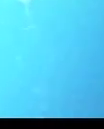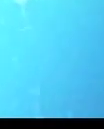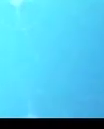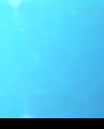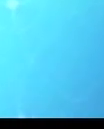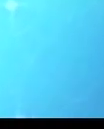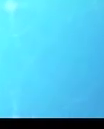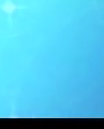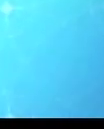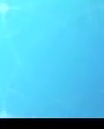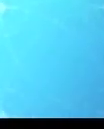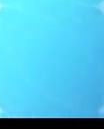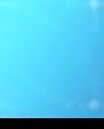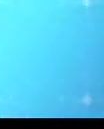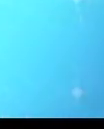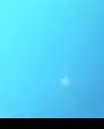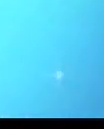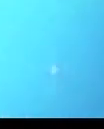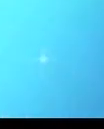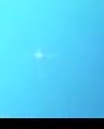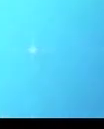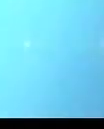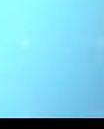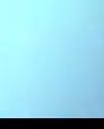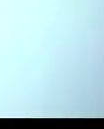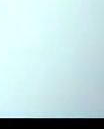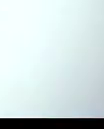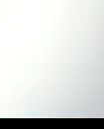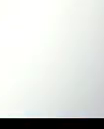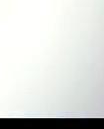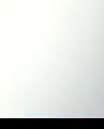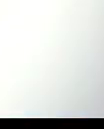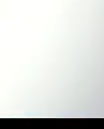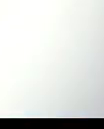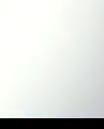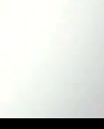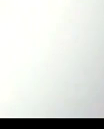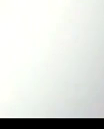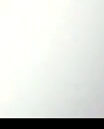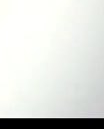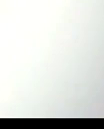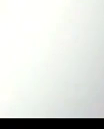GCK, gospel to every creature.